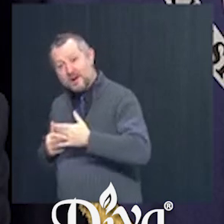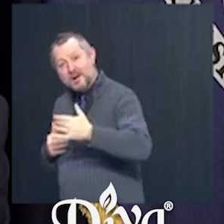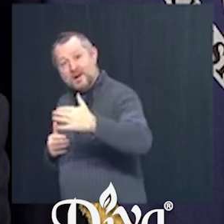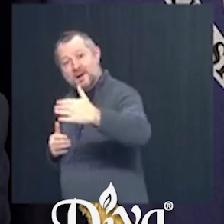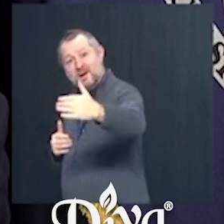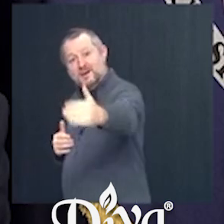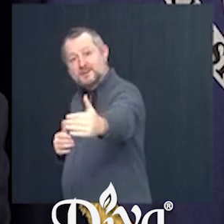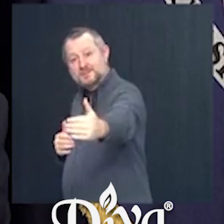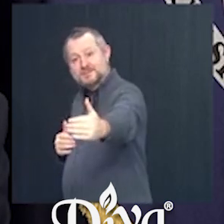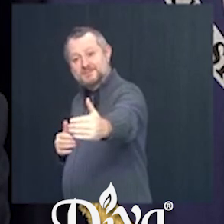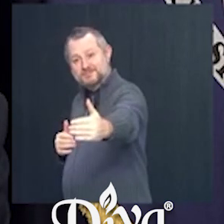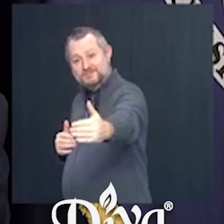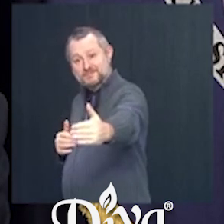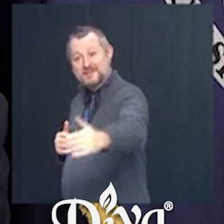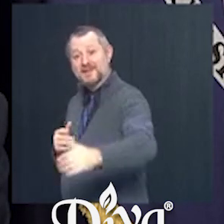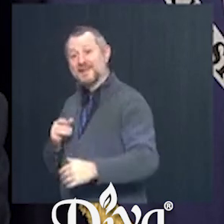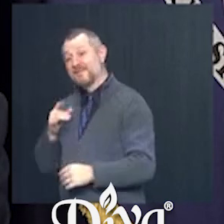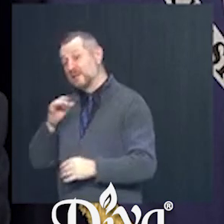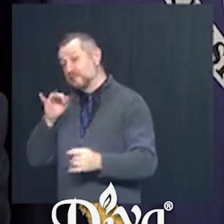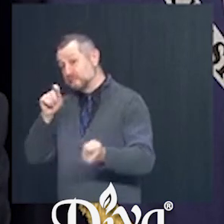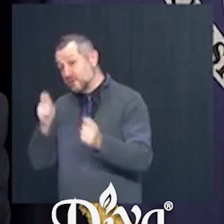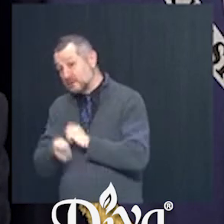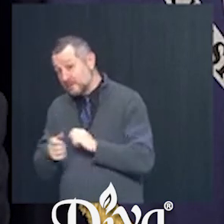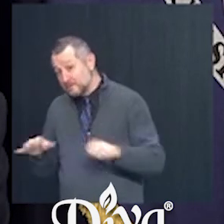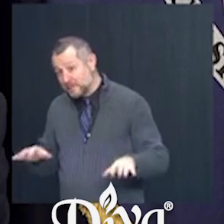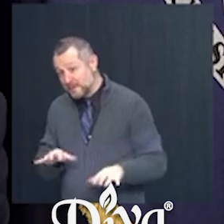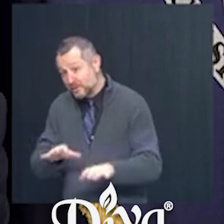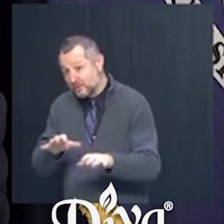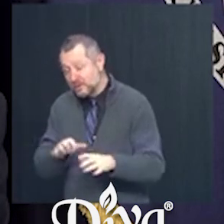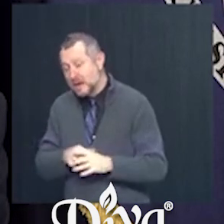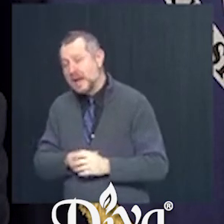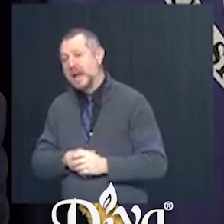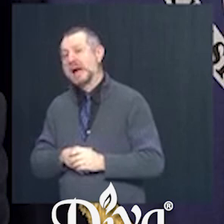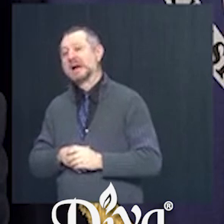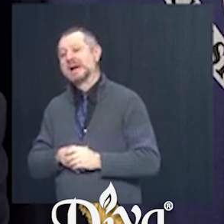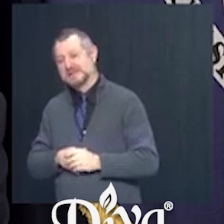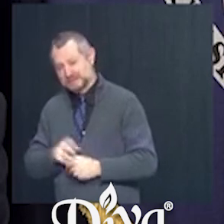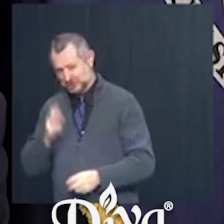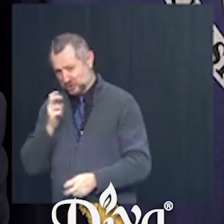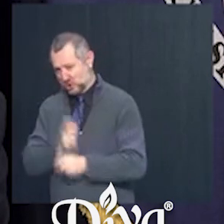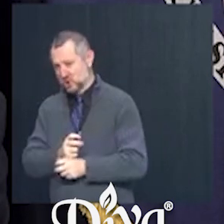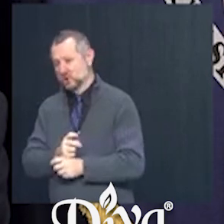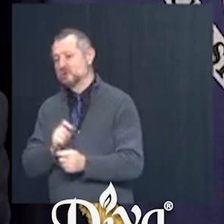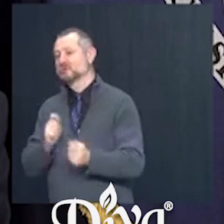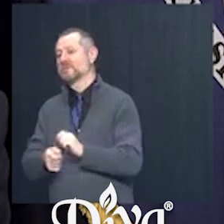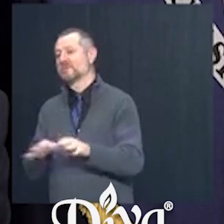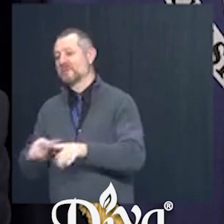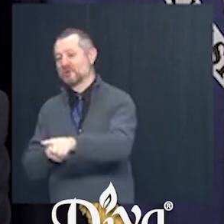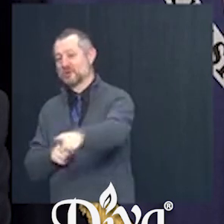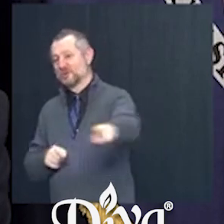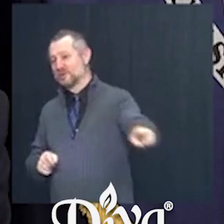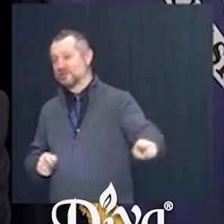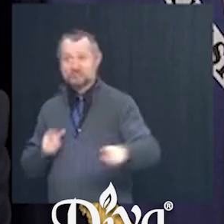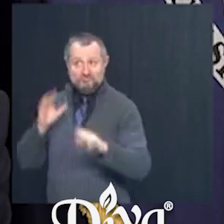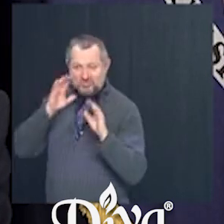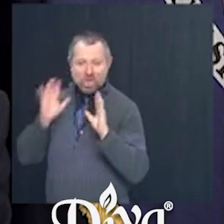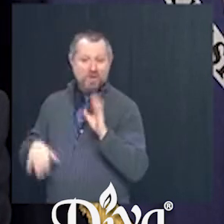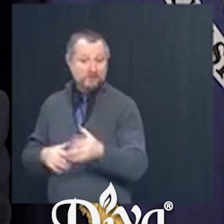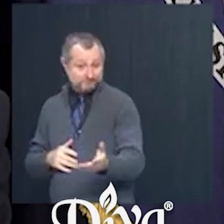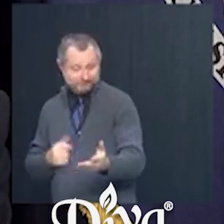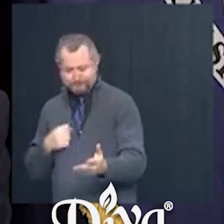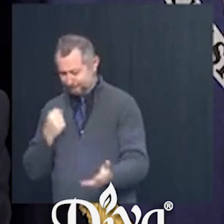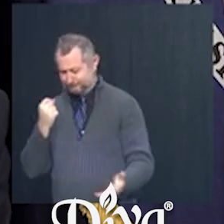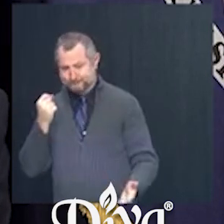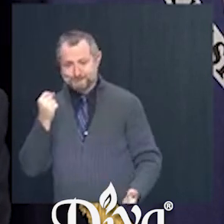don't radically change your behavior, which is very hard during the holiday season, you know, I get it,